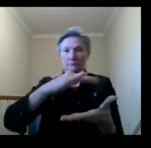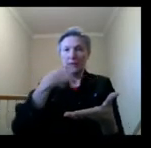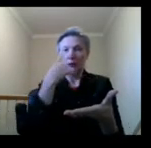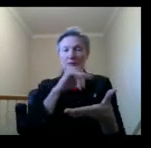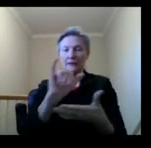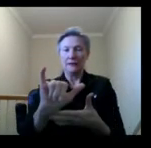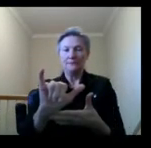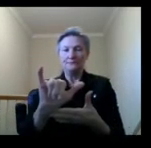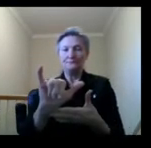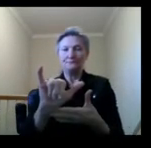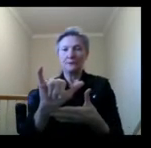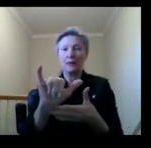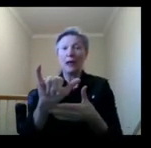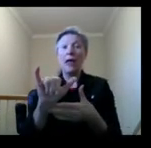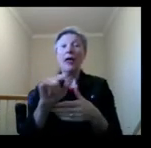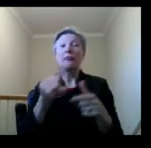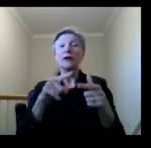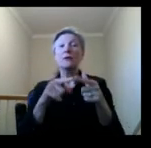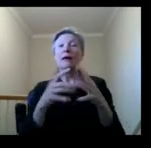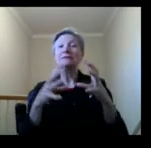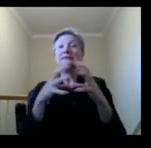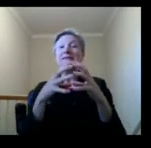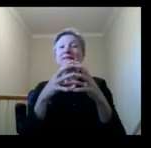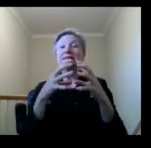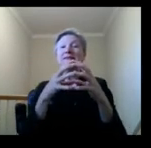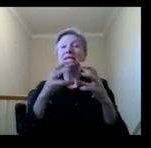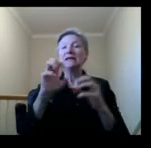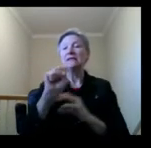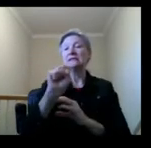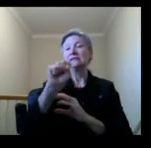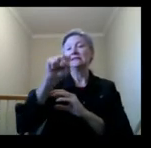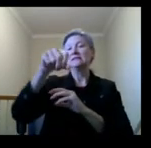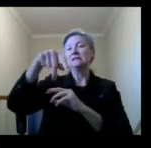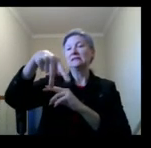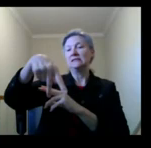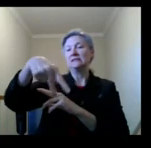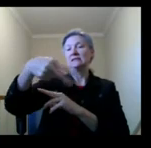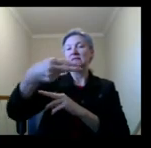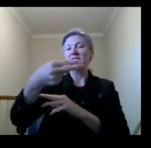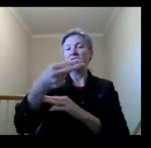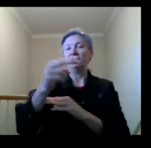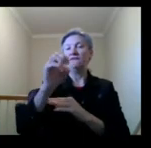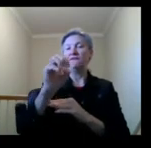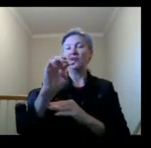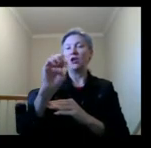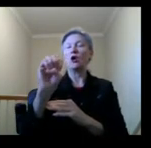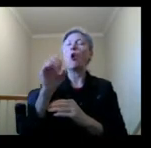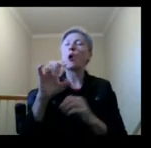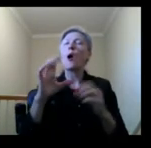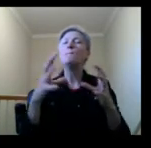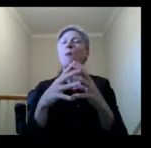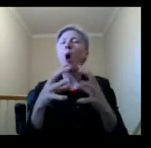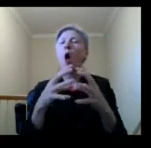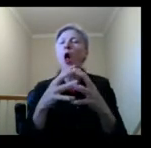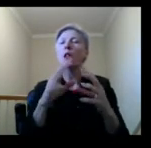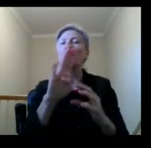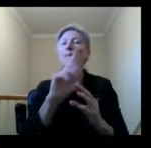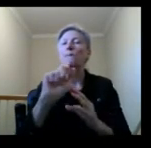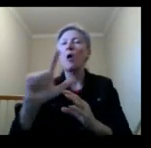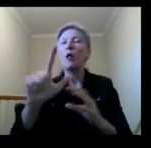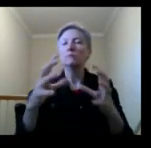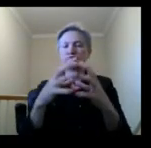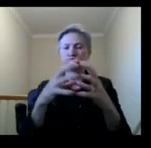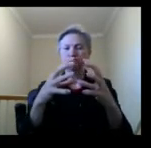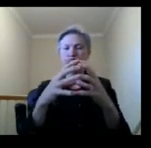like. Then we have a sphere, and you'll probably know a sphere the best as a ball. Okay, so this is a